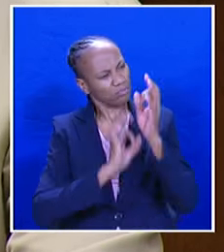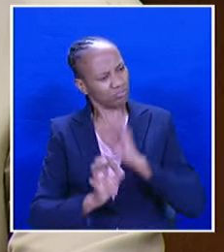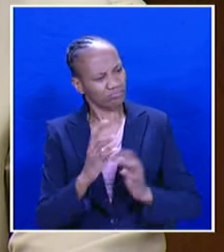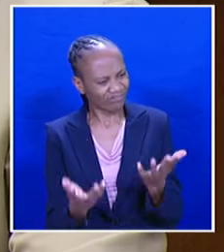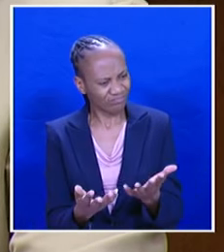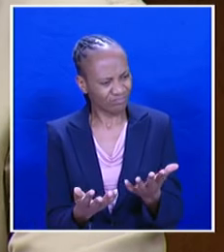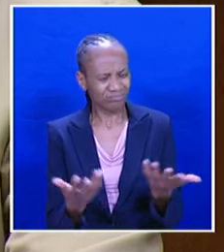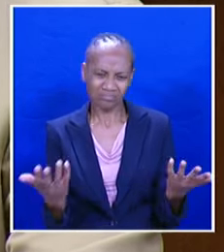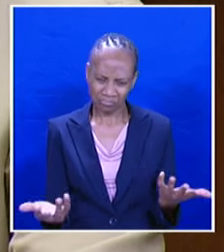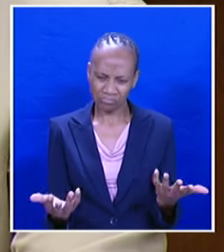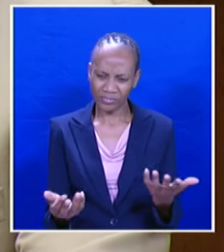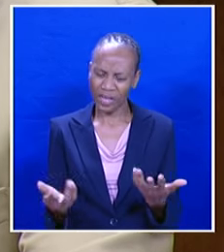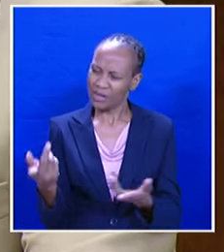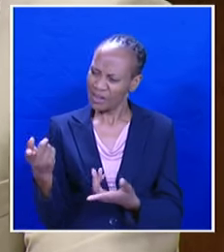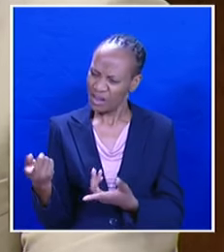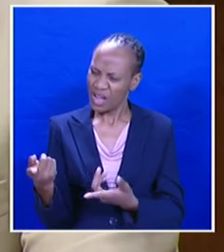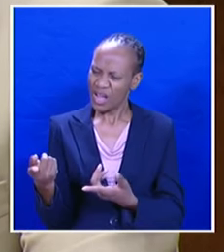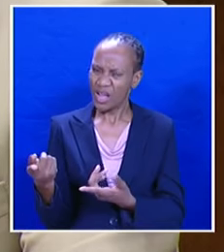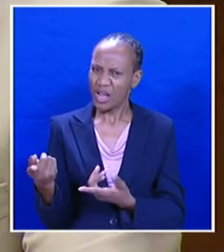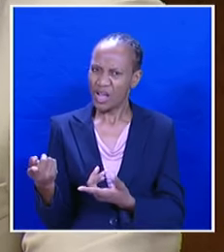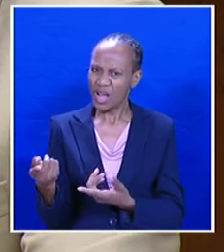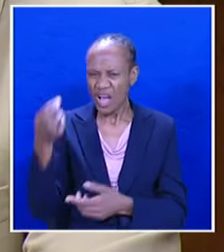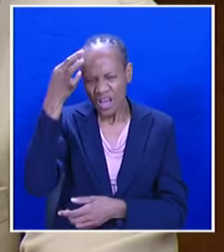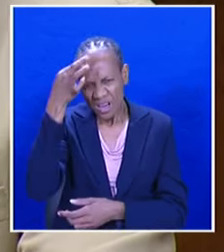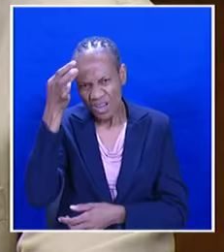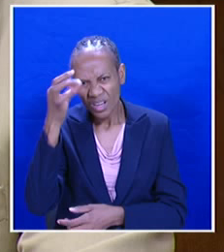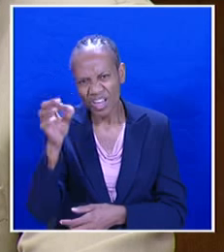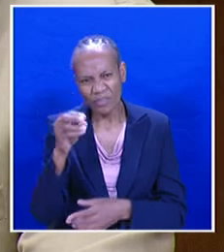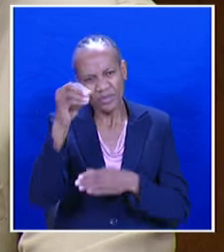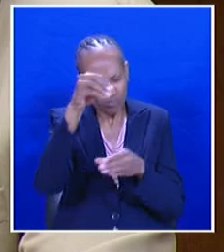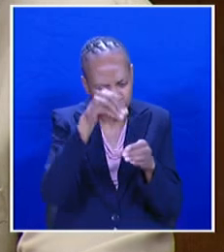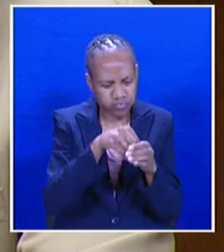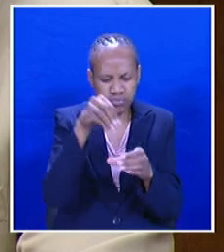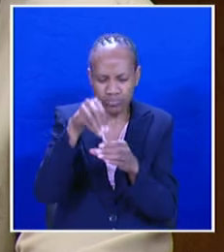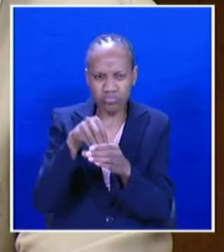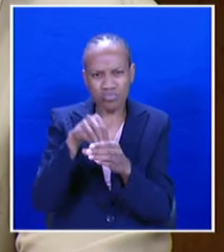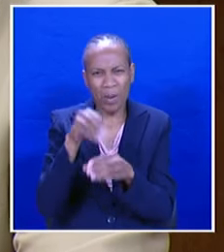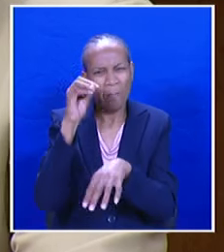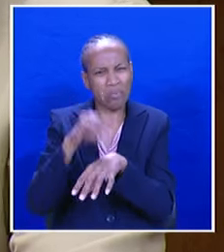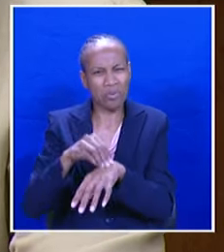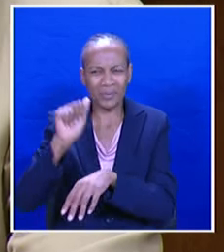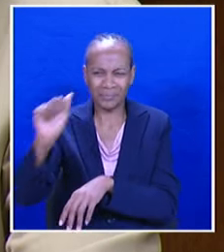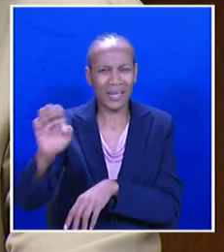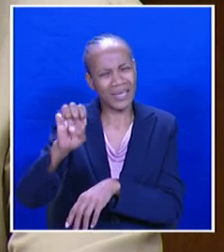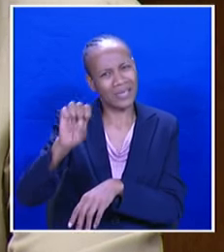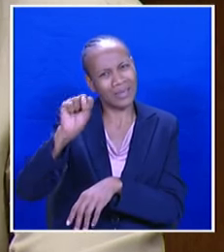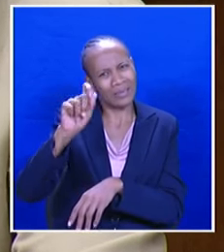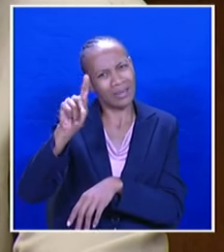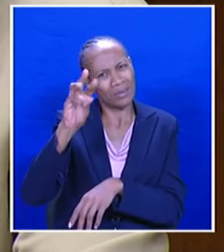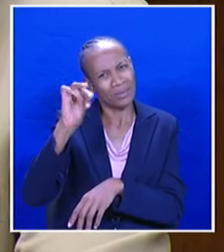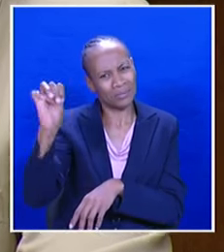of government also contributing to the problems of Eskom financially by